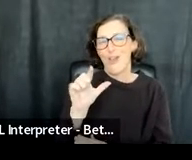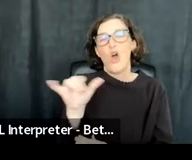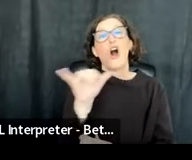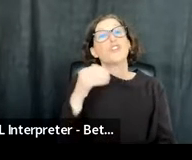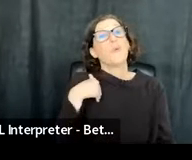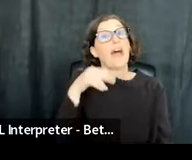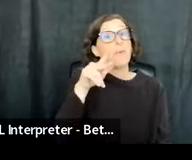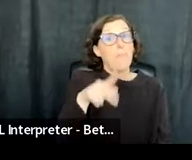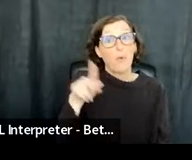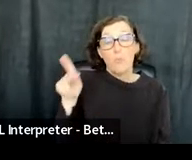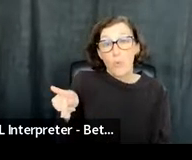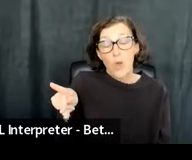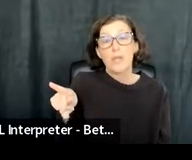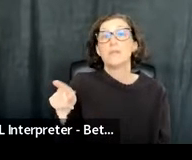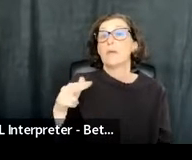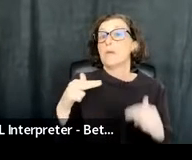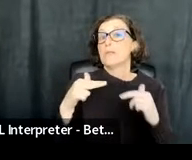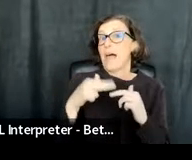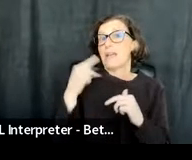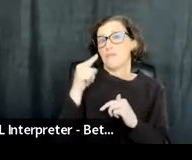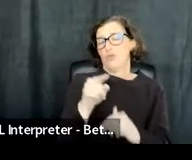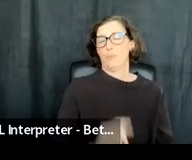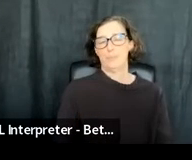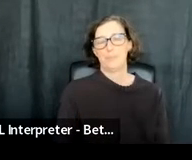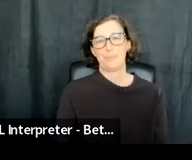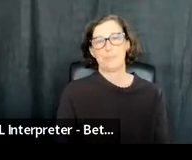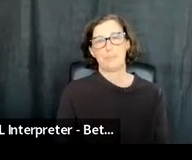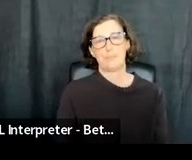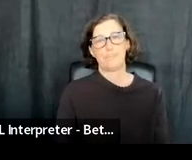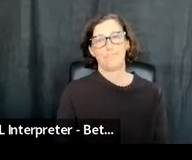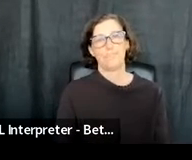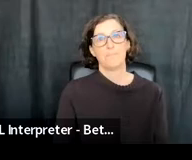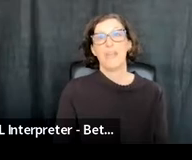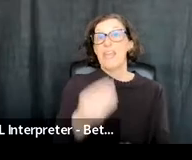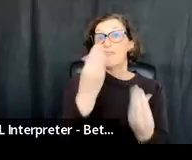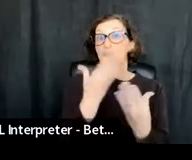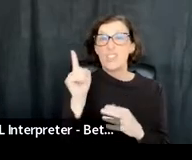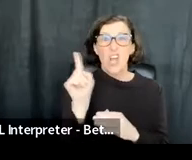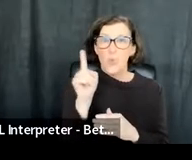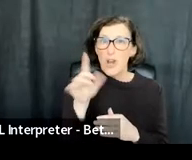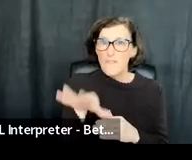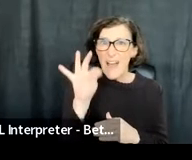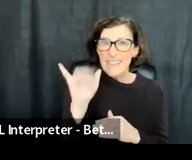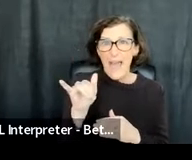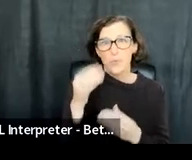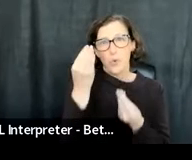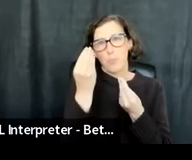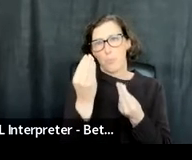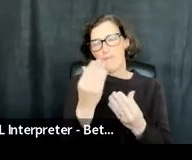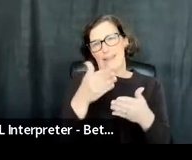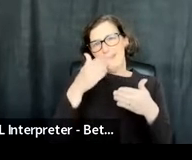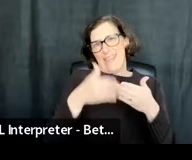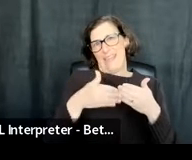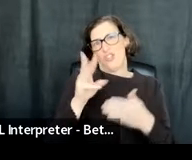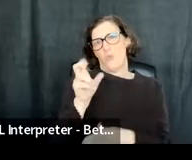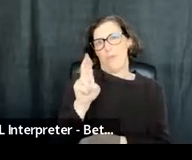PowerPoint slides for you as well. Information on where to get that will be at the end. A little bit of the